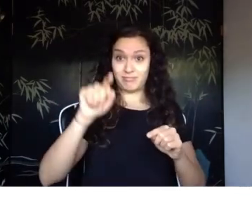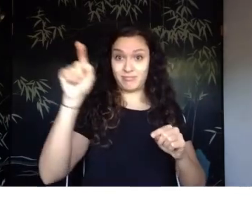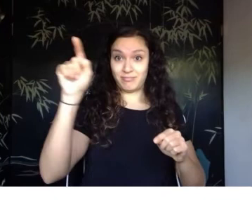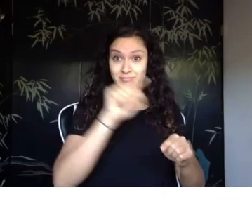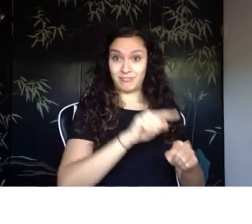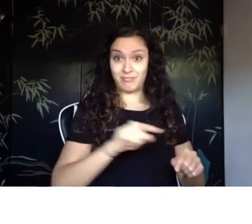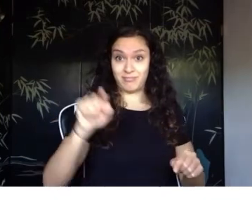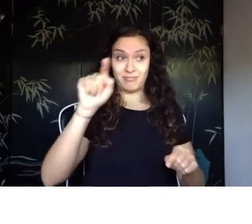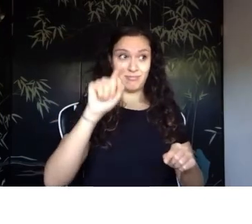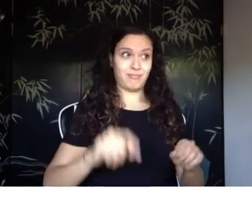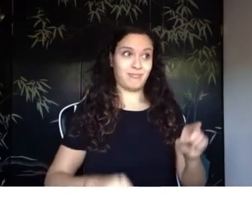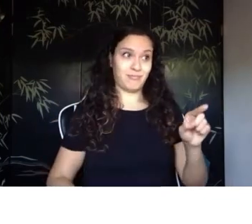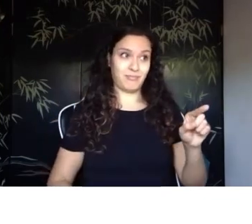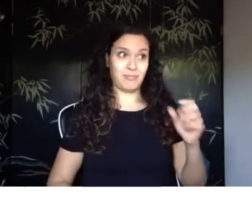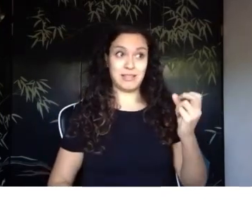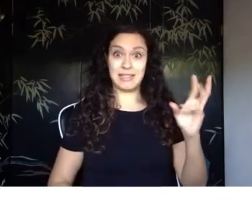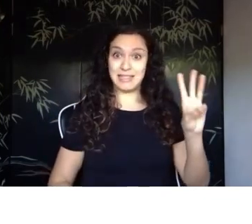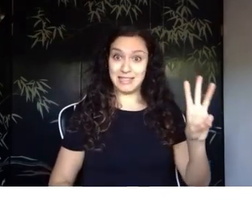12